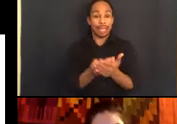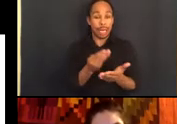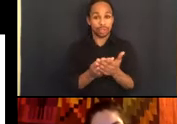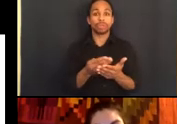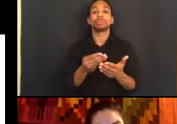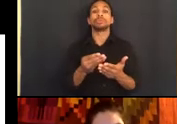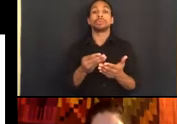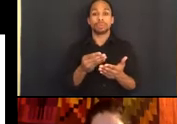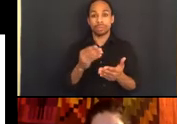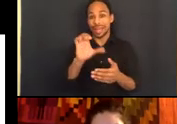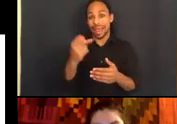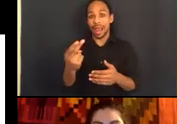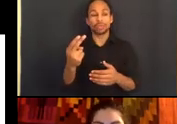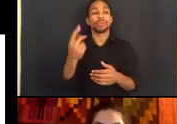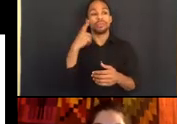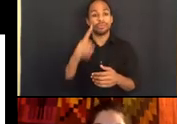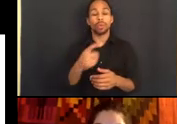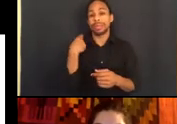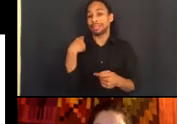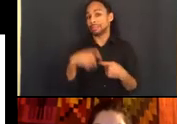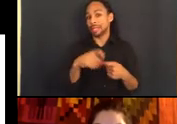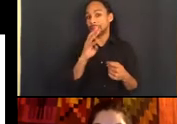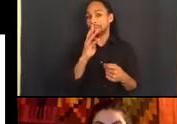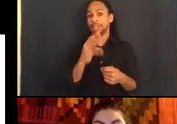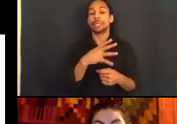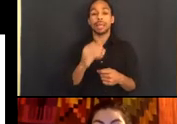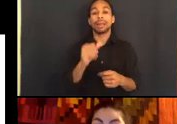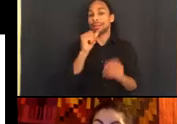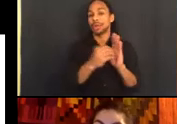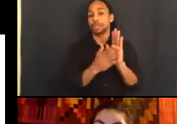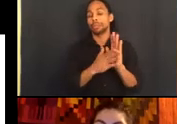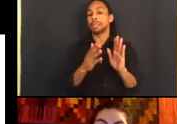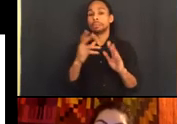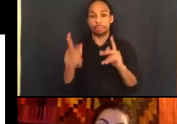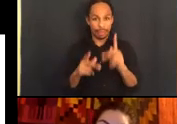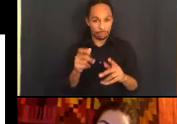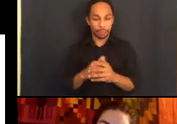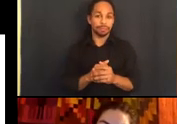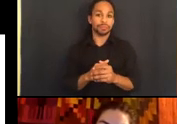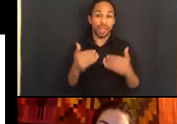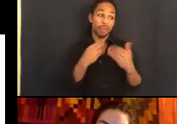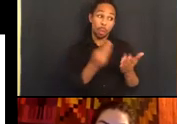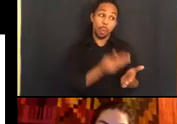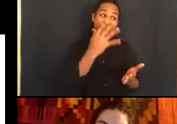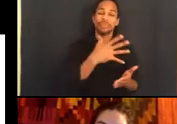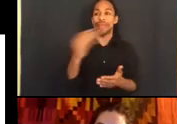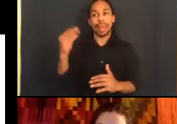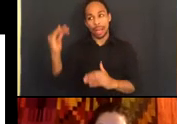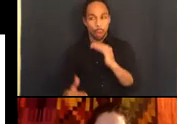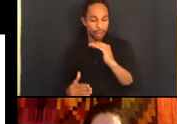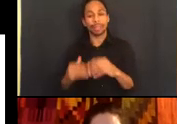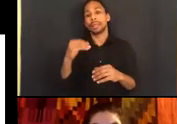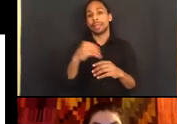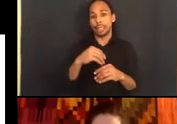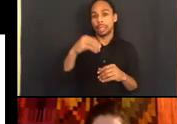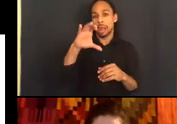crisis, mostly Spanish-speaking and many undocumented. There's both a lot of wealth and a lot of inequality in Connecticut, so our goal has